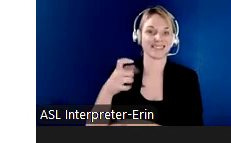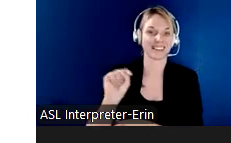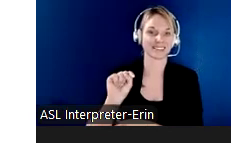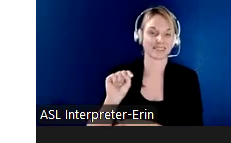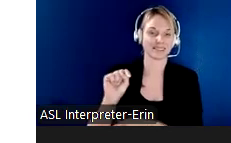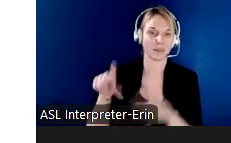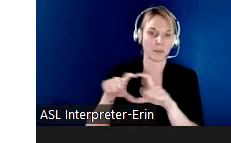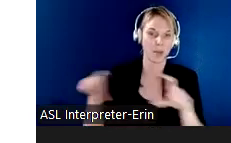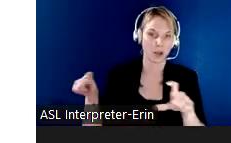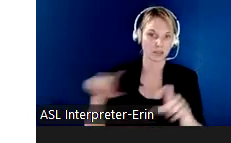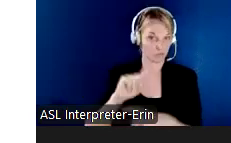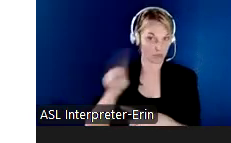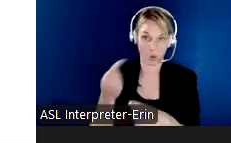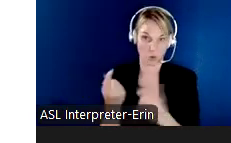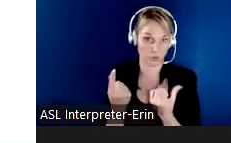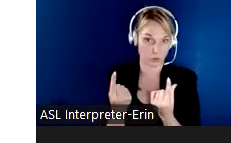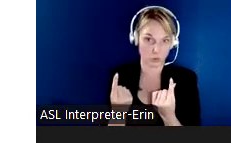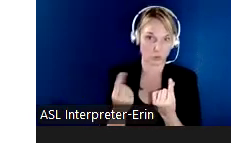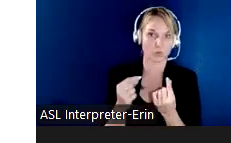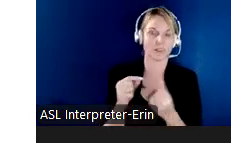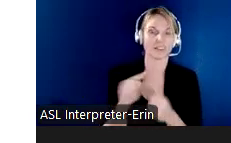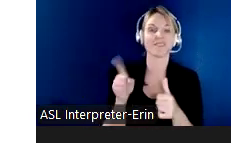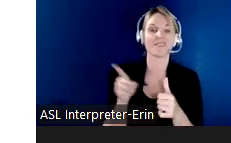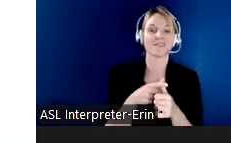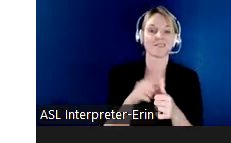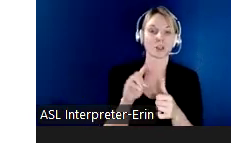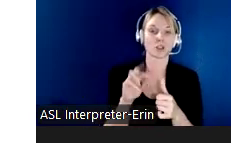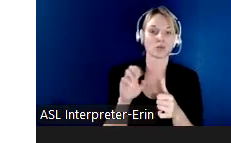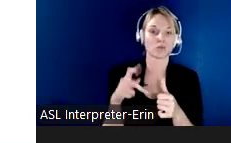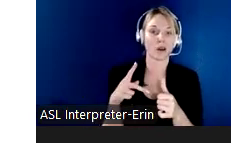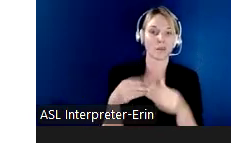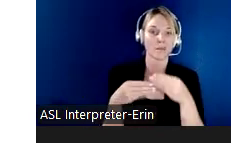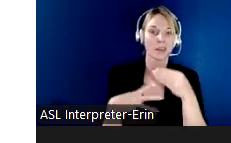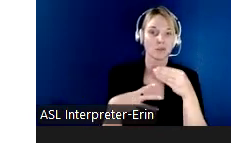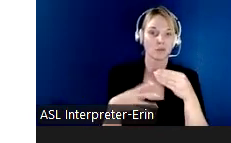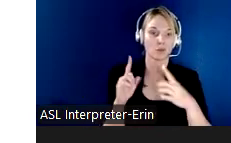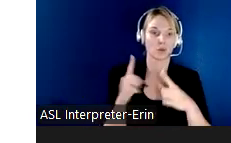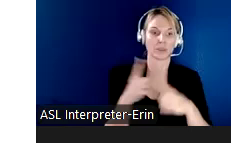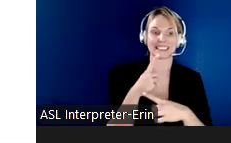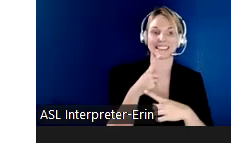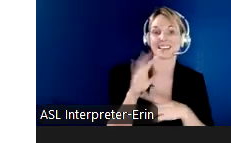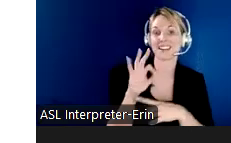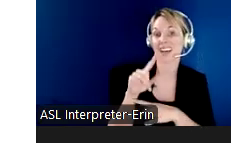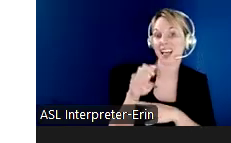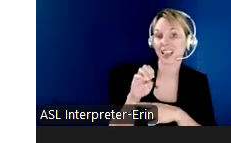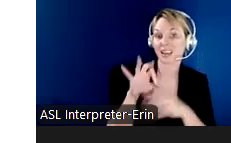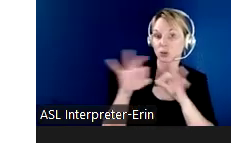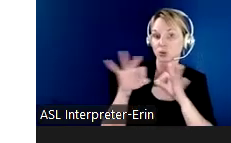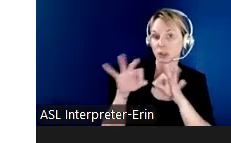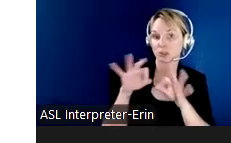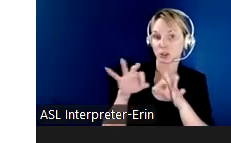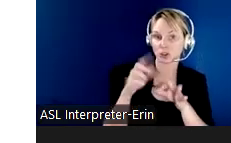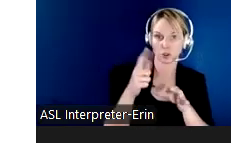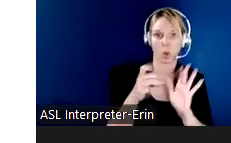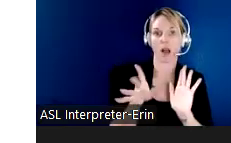need to fill out over there is the first drop menu where it says file description. And there's a few options in this drop menu, but you want to select the first